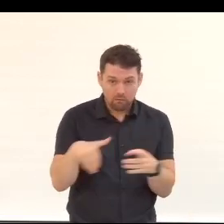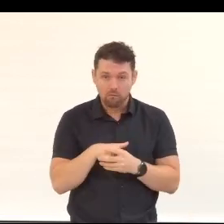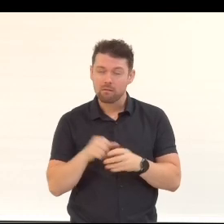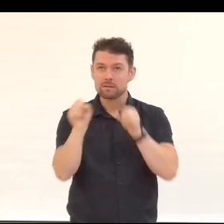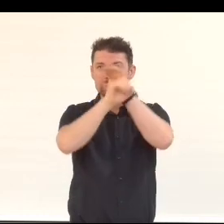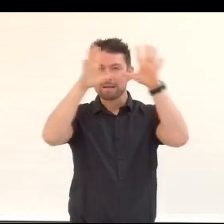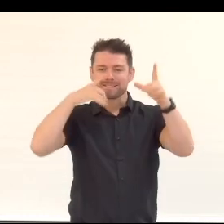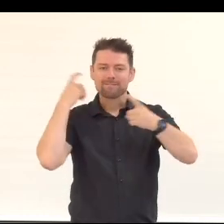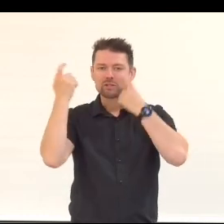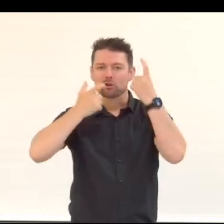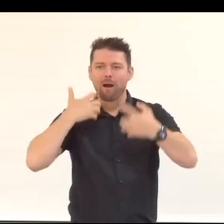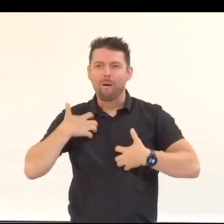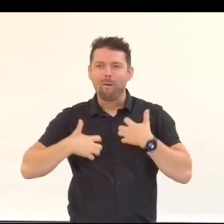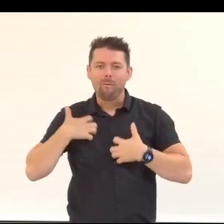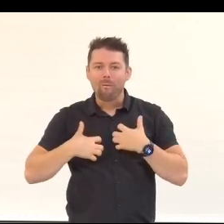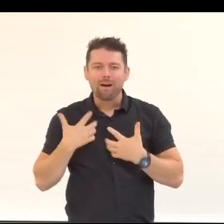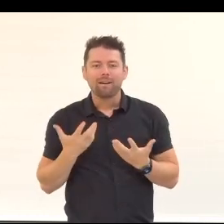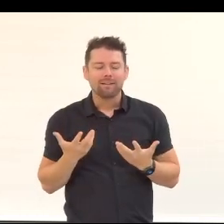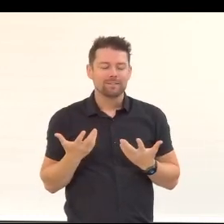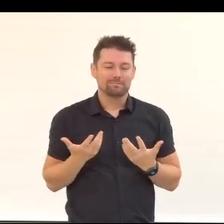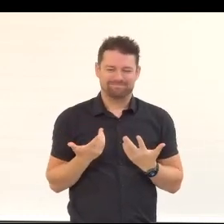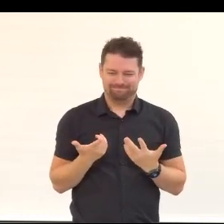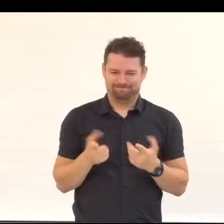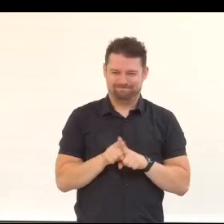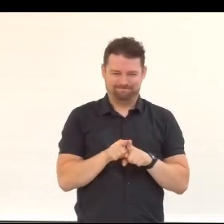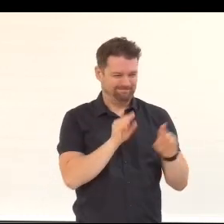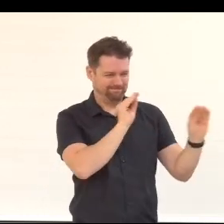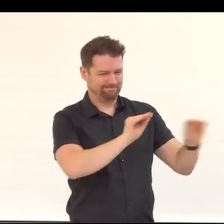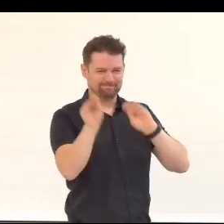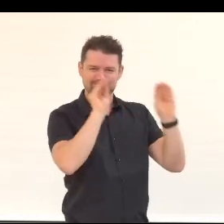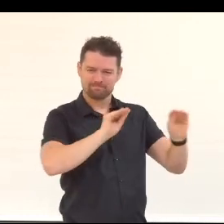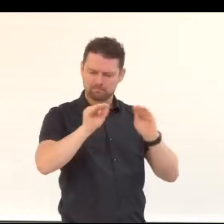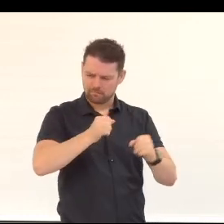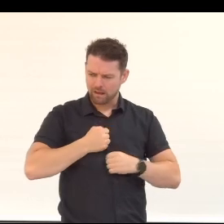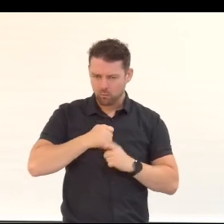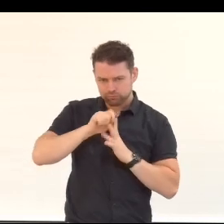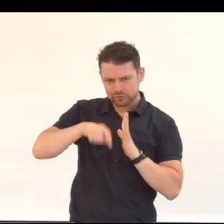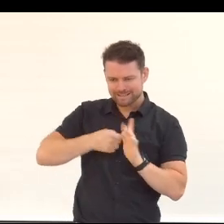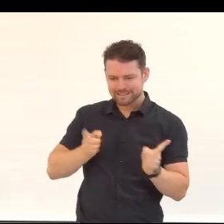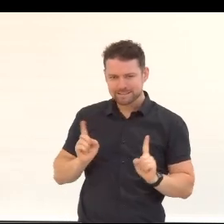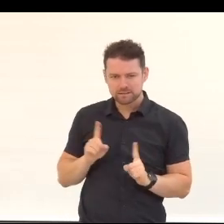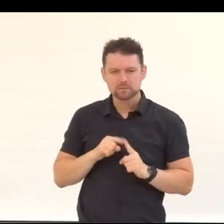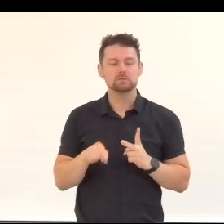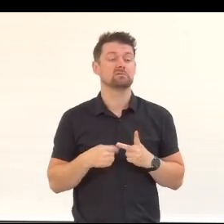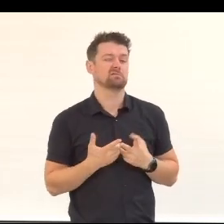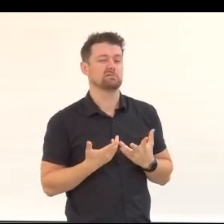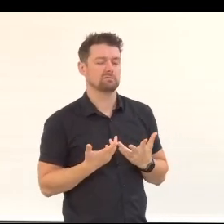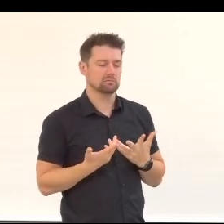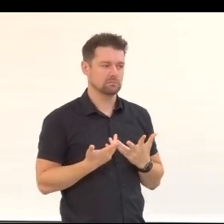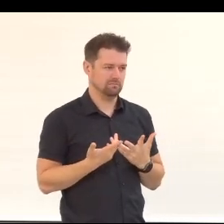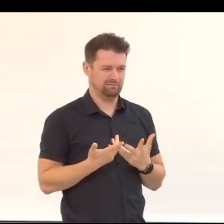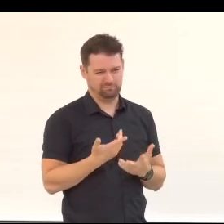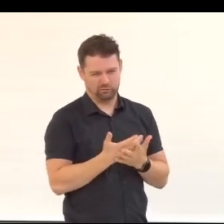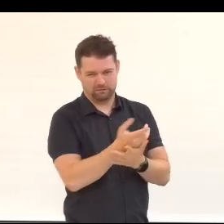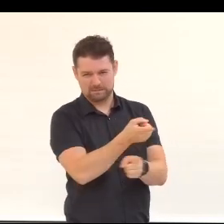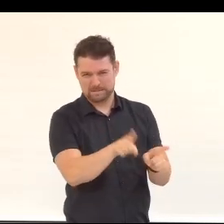space adventure, and also to educate, of course, the public about all these projects that all of us do, to